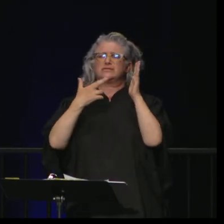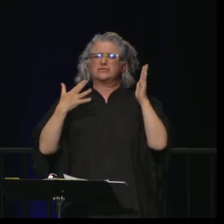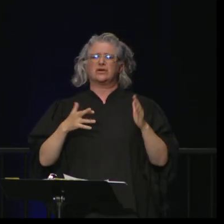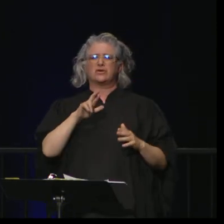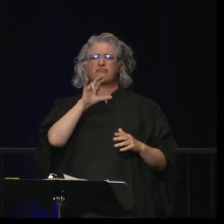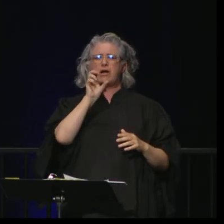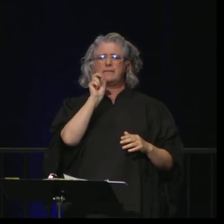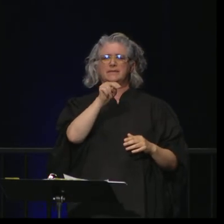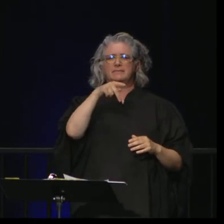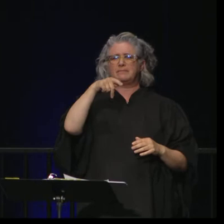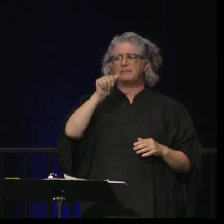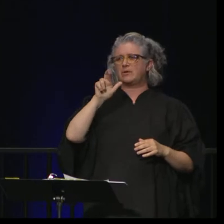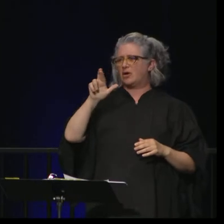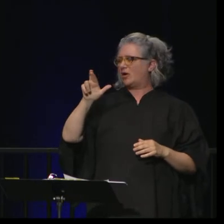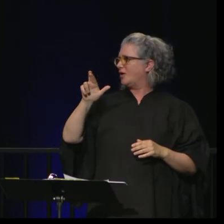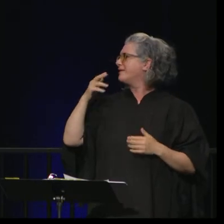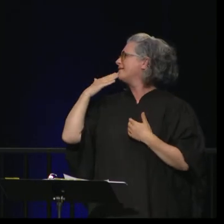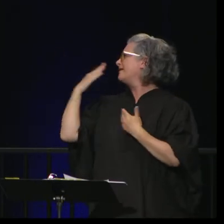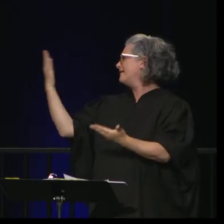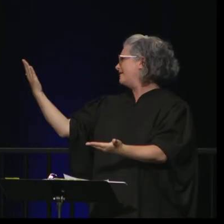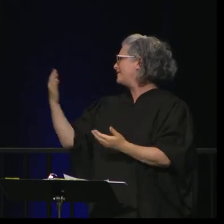Parr.